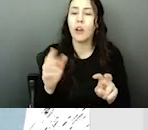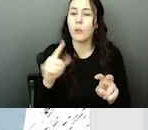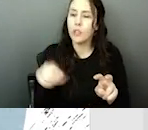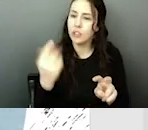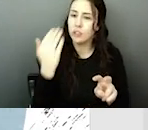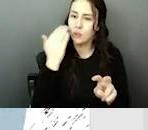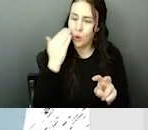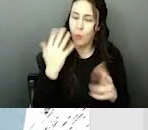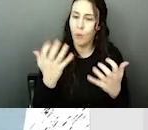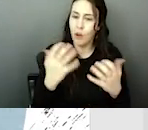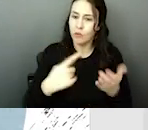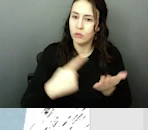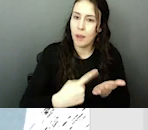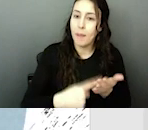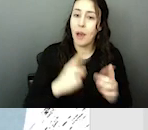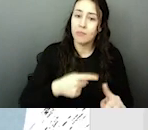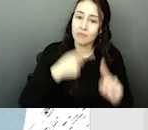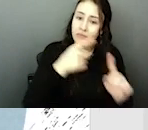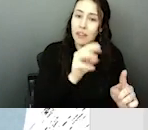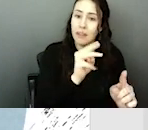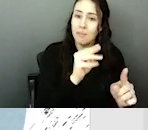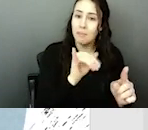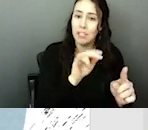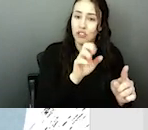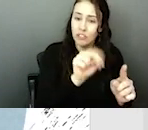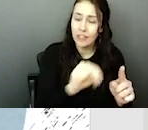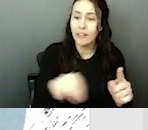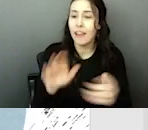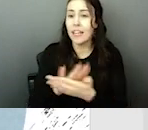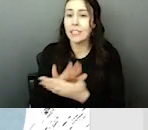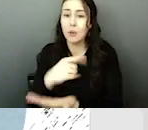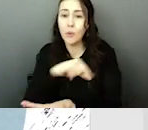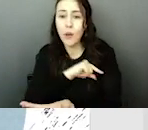mission. We wanna talk about academic quality. We want to talk about